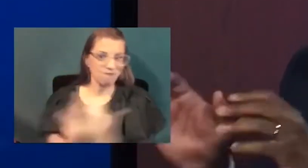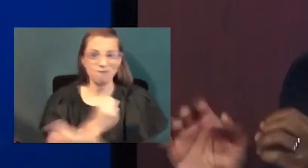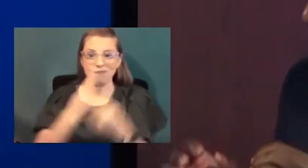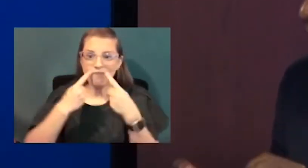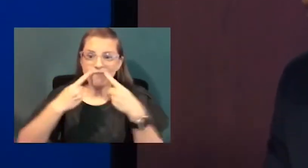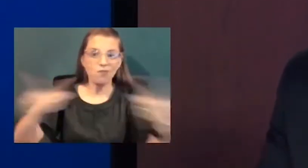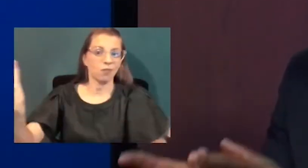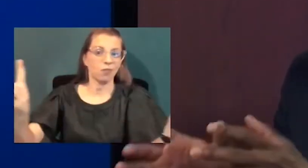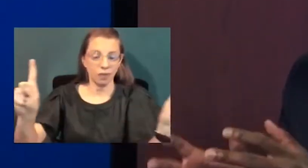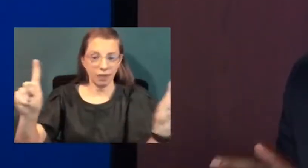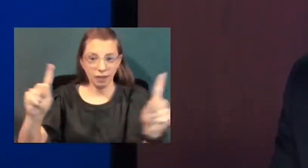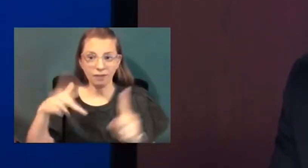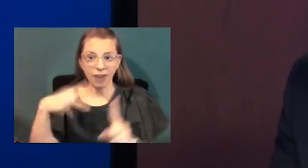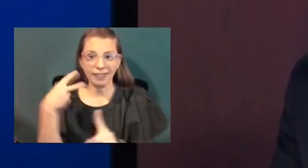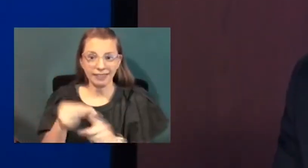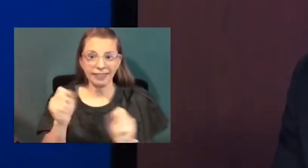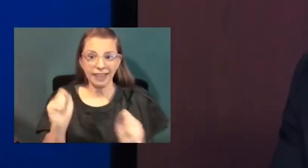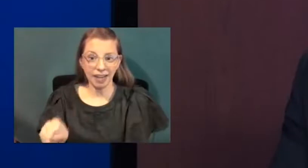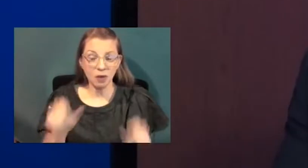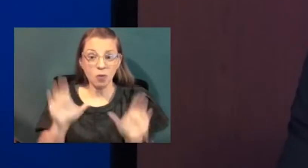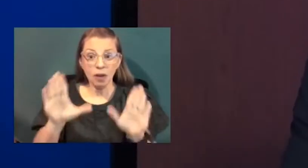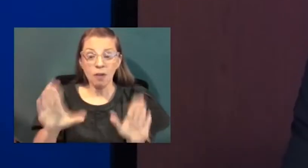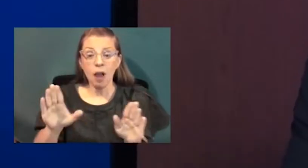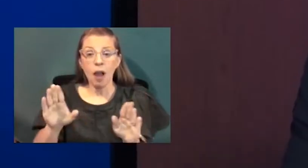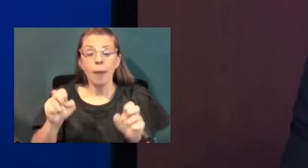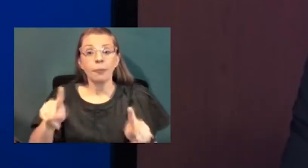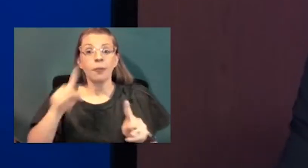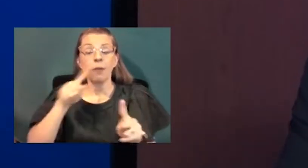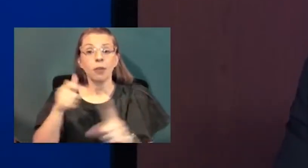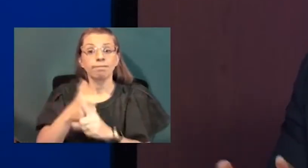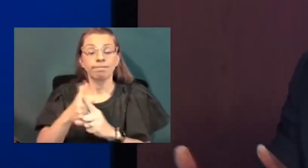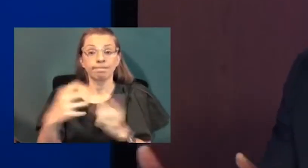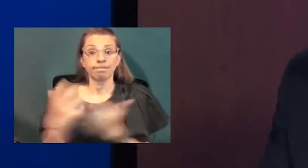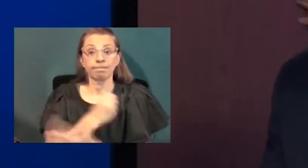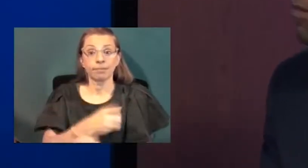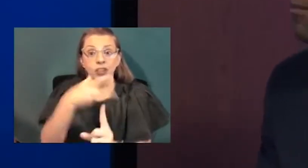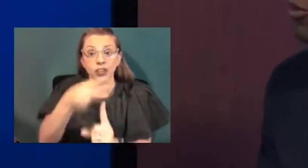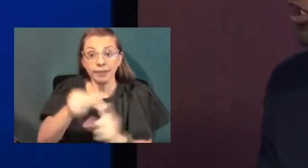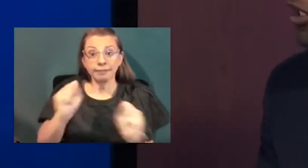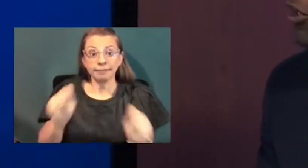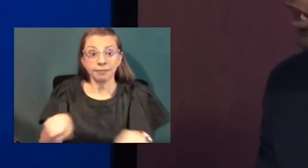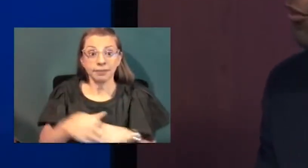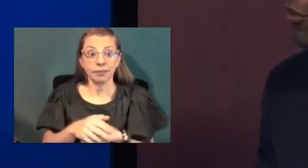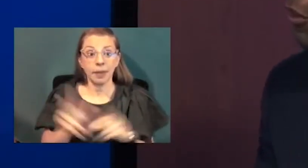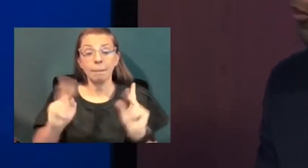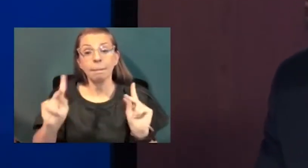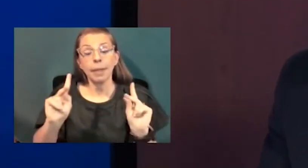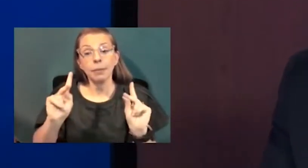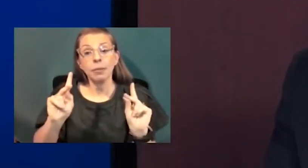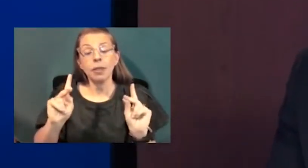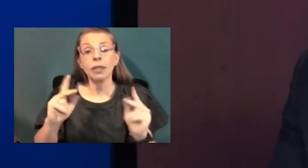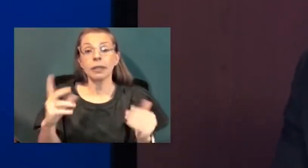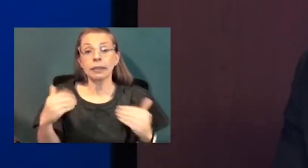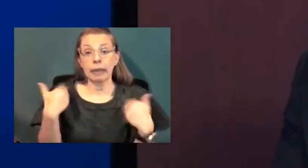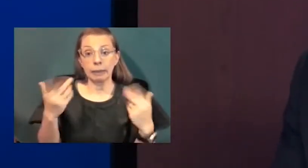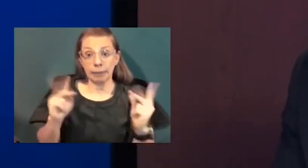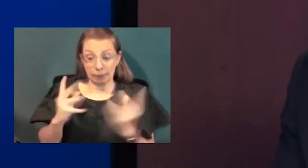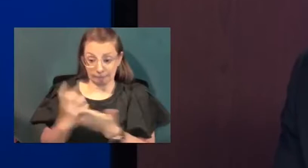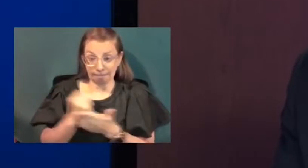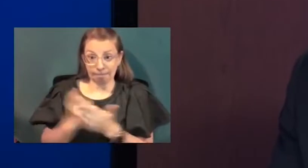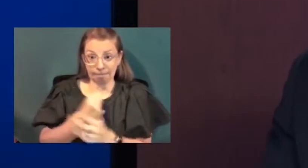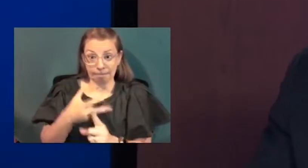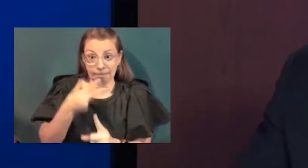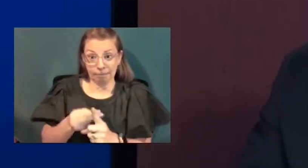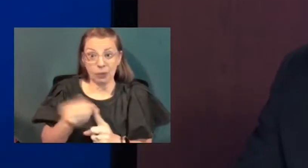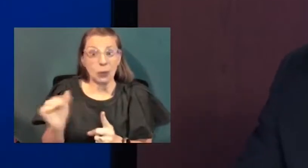you. You can go in, you can get your shots, reminding a lot of folks that now our young people can get shots too. And so I think we